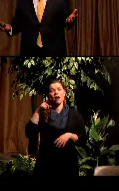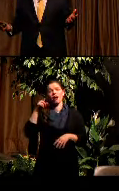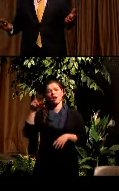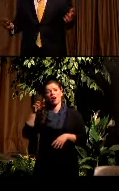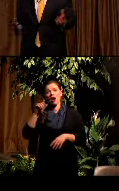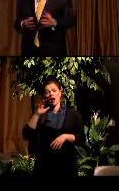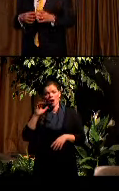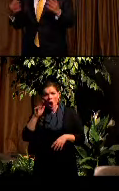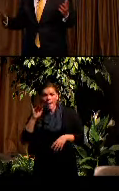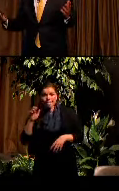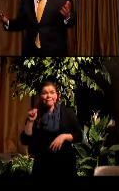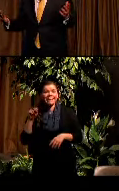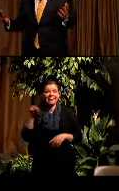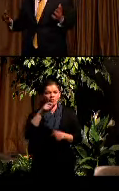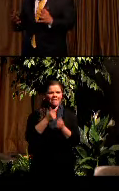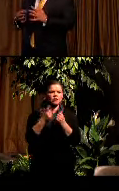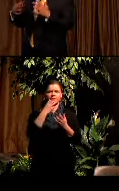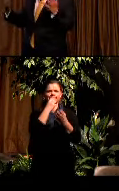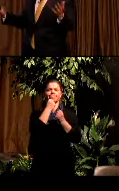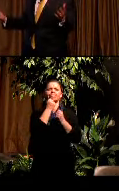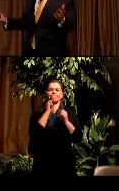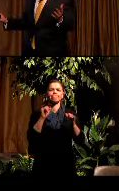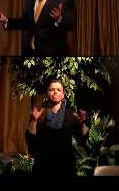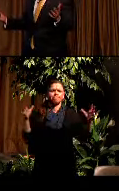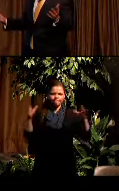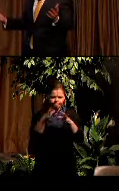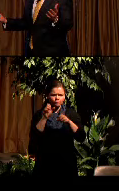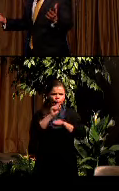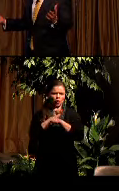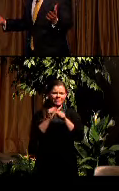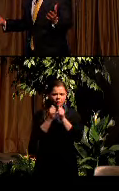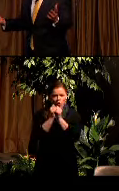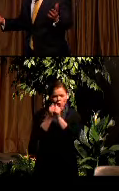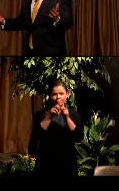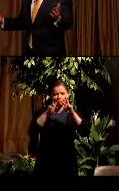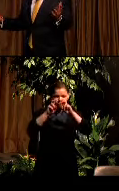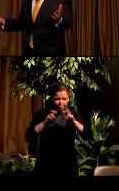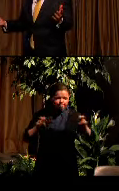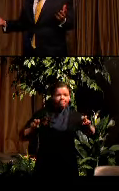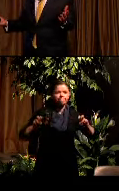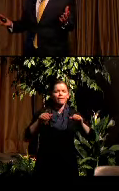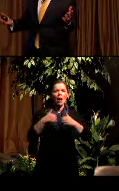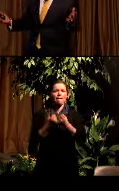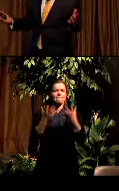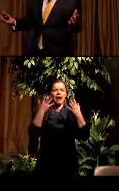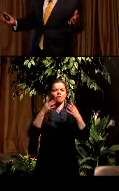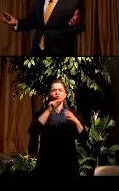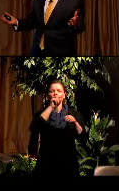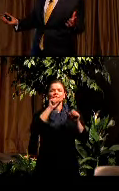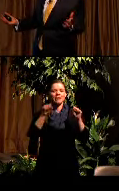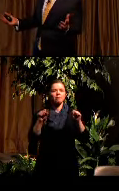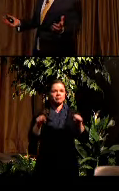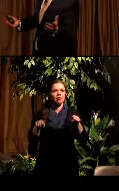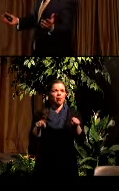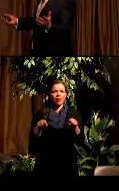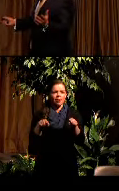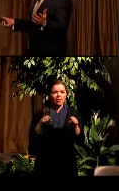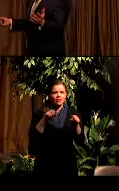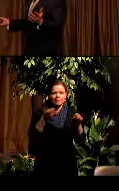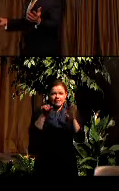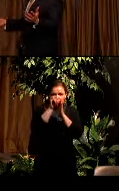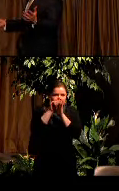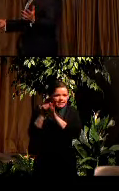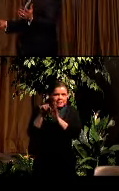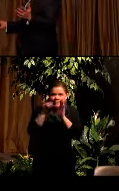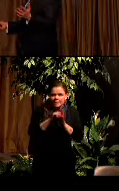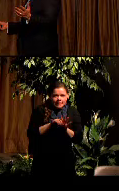of the birds, a full analysis of as many species as we possibly could across the entire United States. And I reported